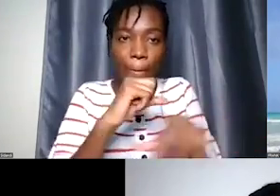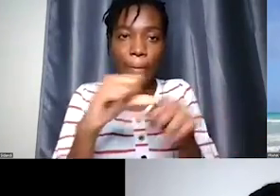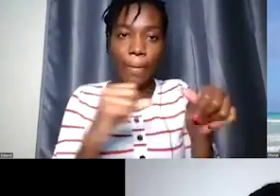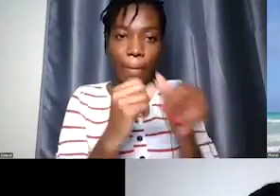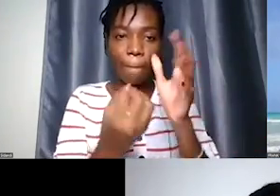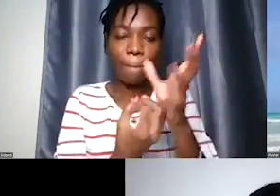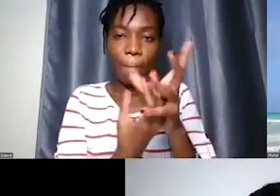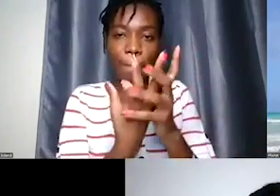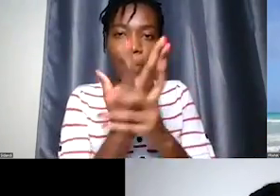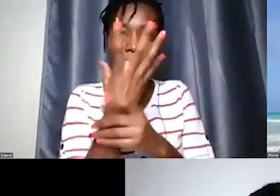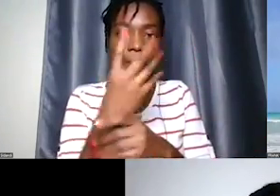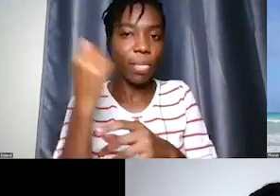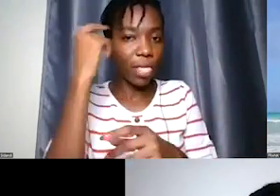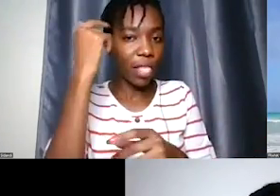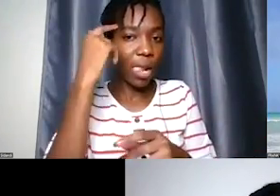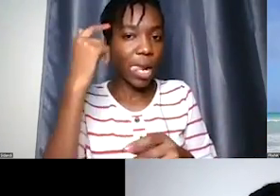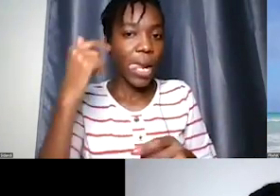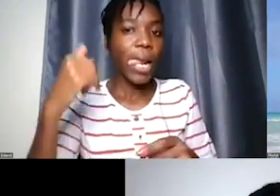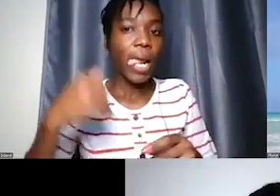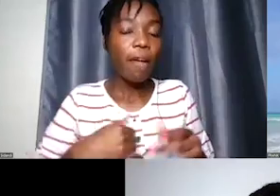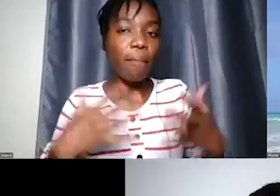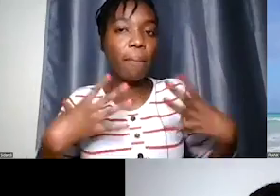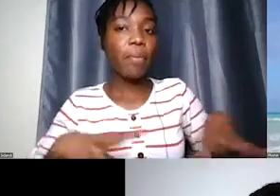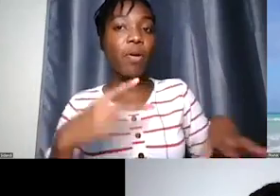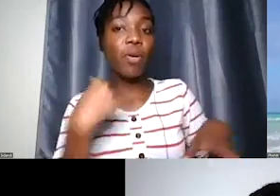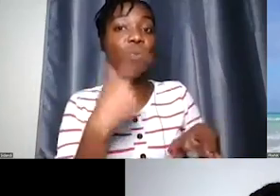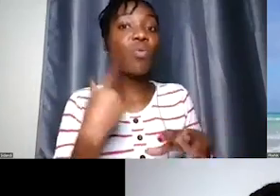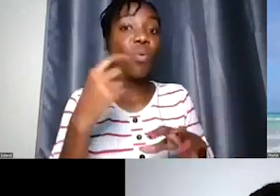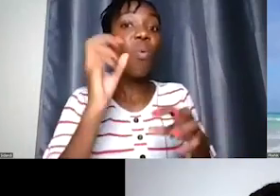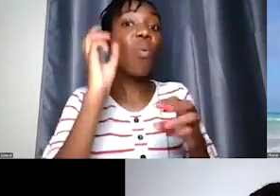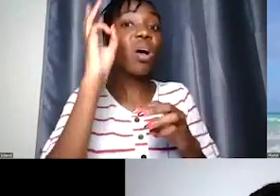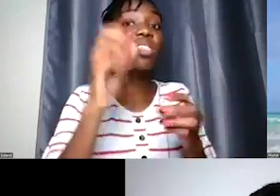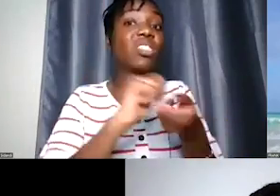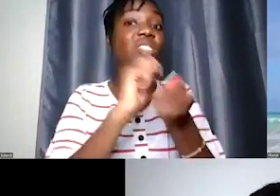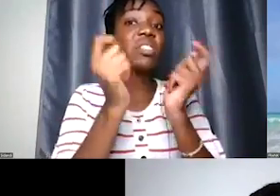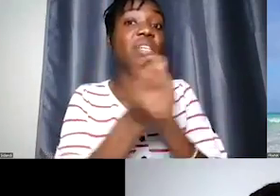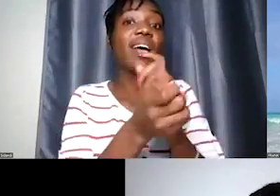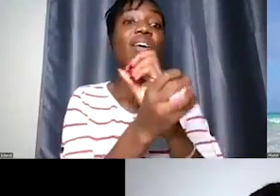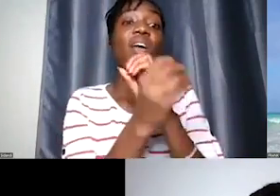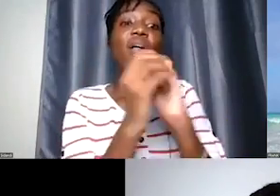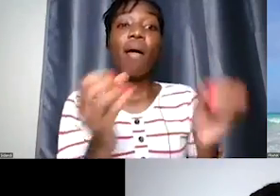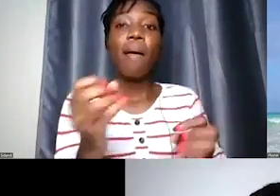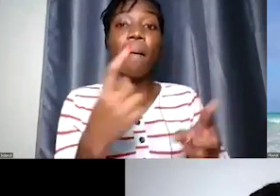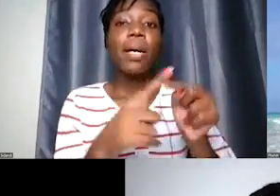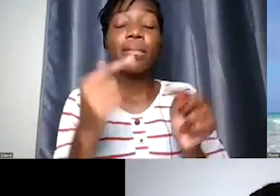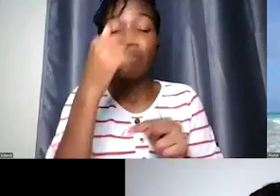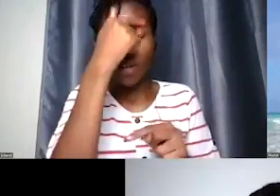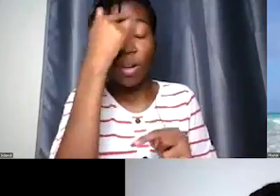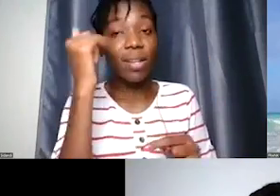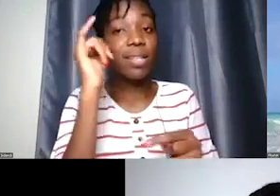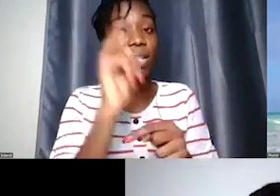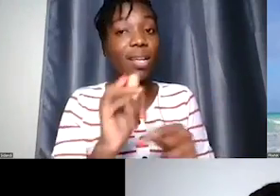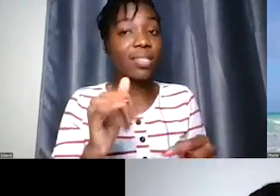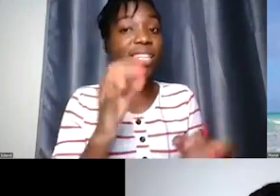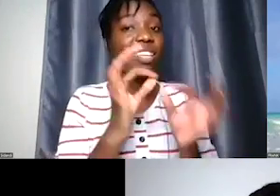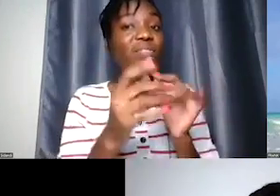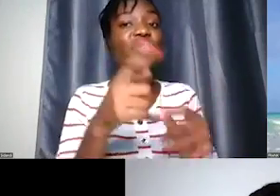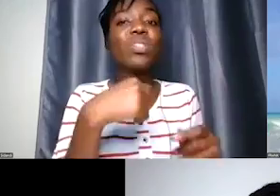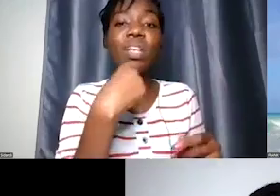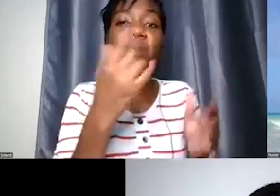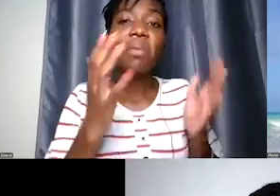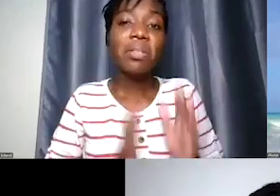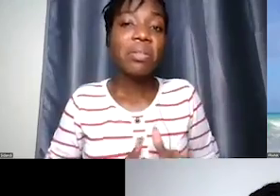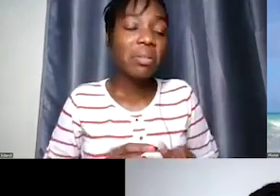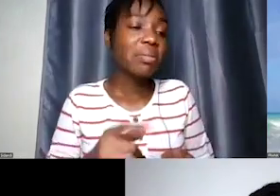mindset, there are some people who are not willing to change. And because of that, no matter how much you tell the person, will